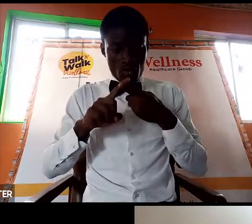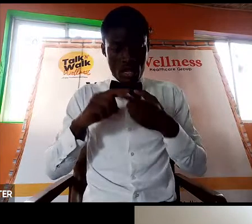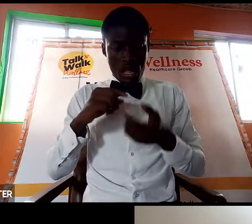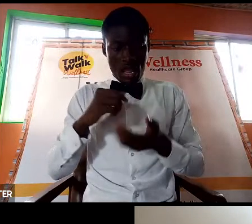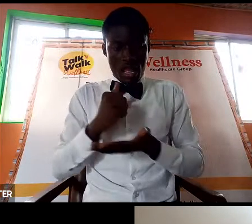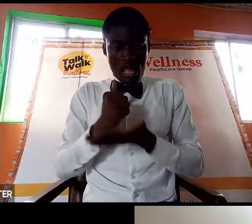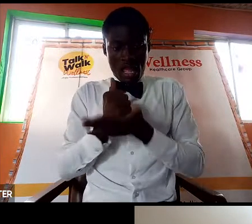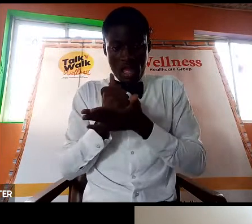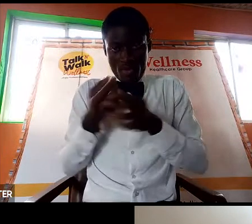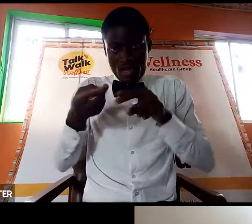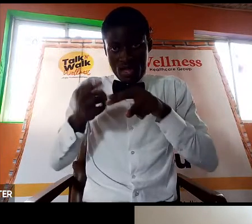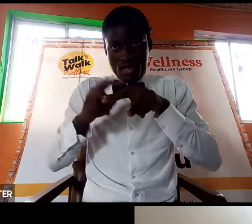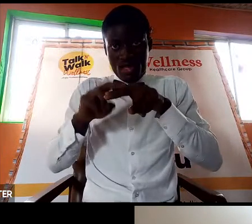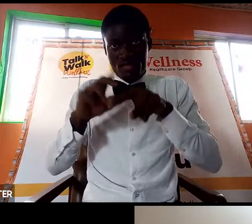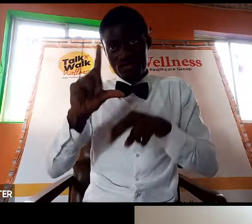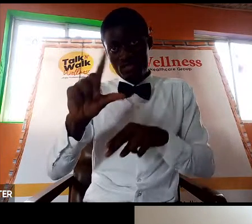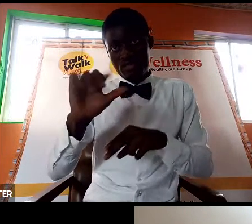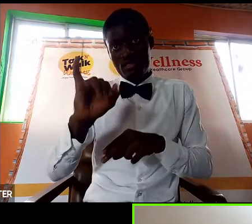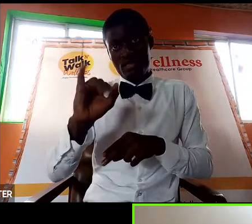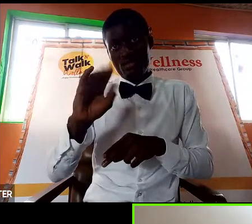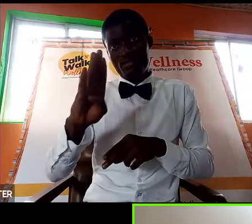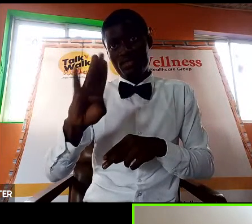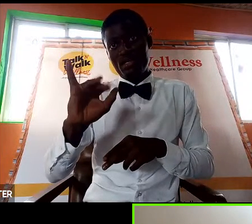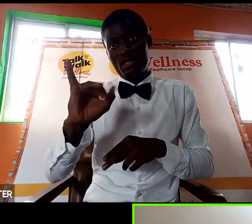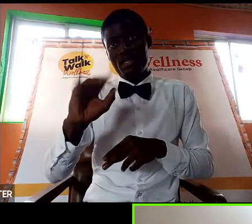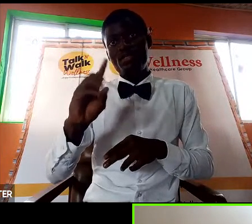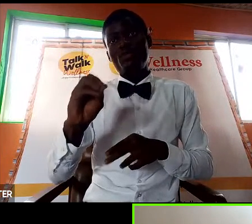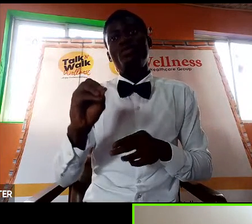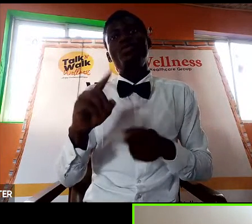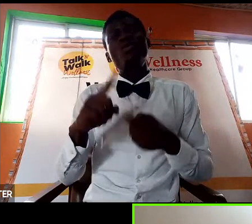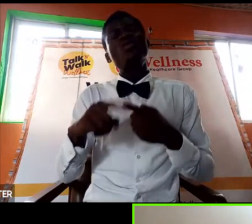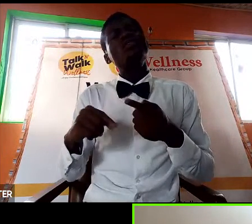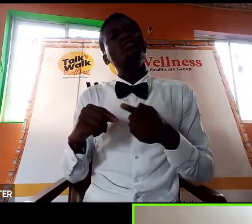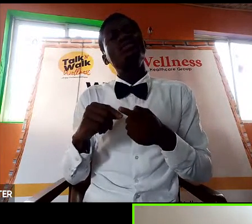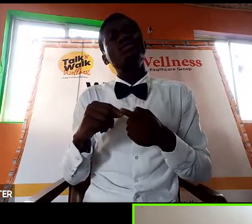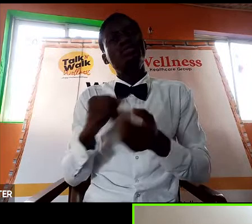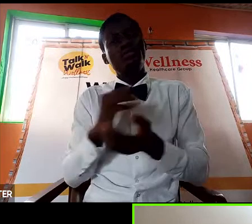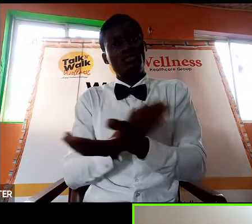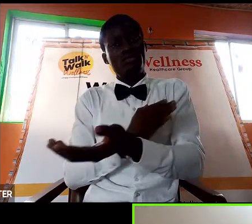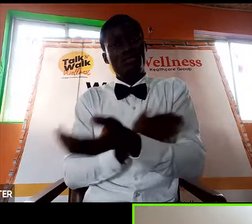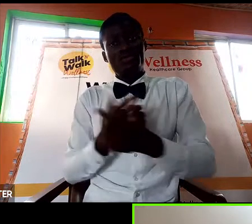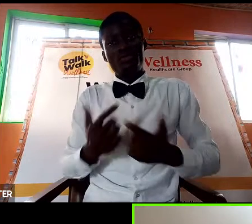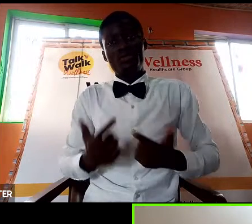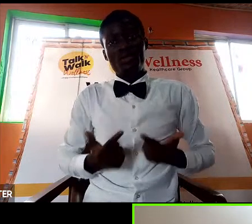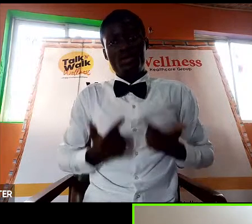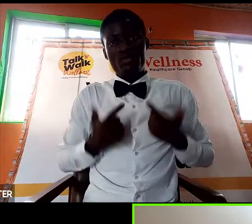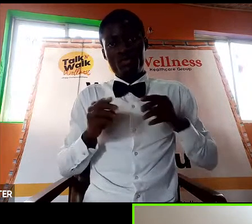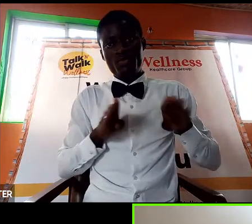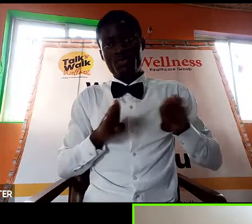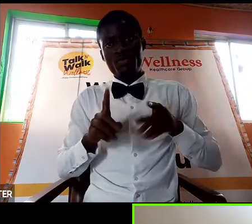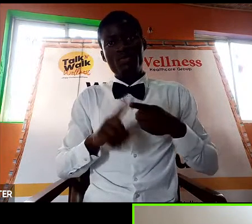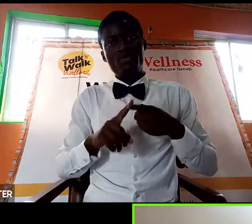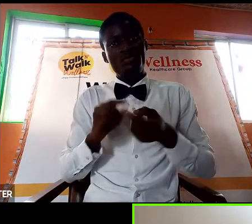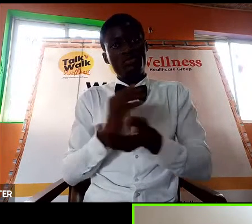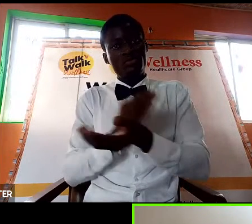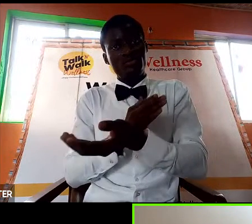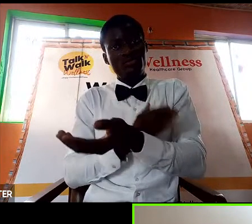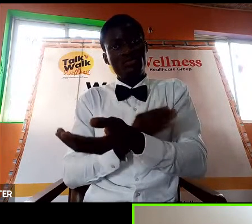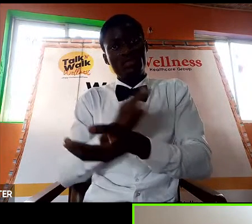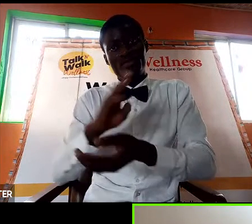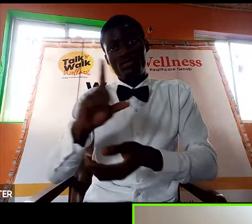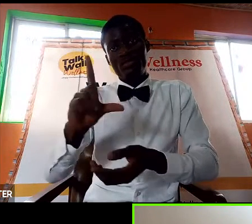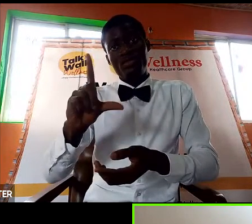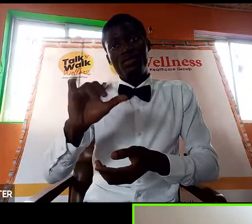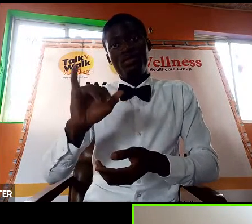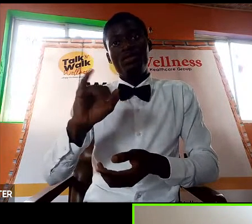boost libido? Okay, so I know there are some specialists who are specialized in